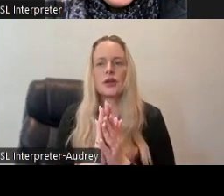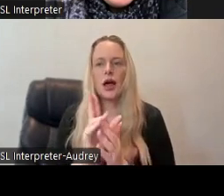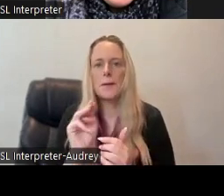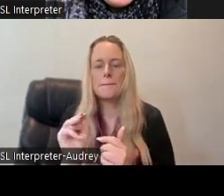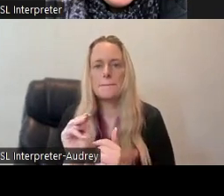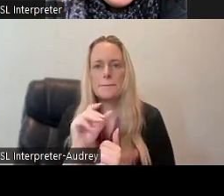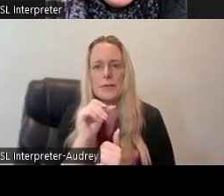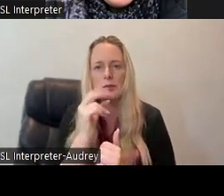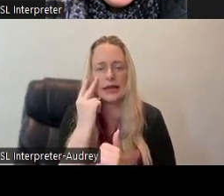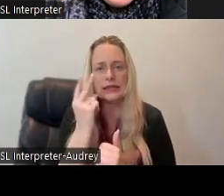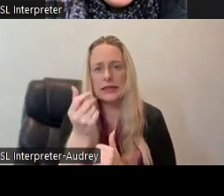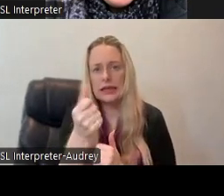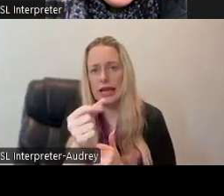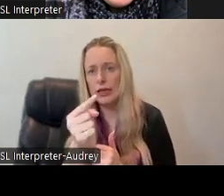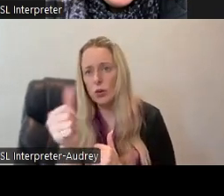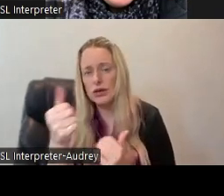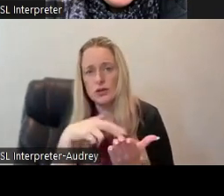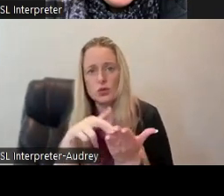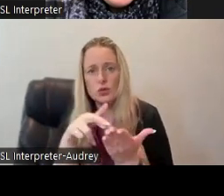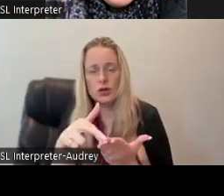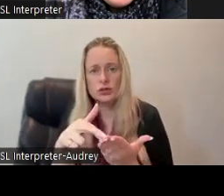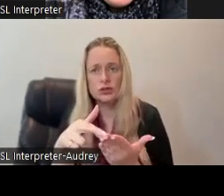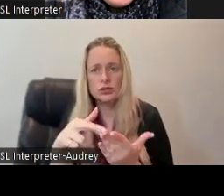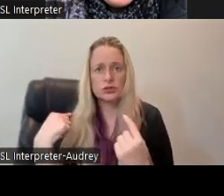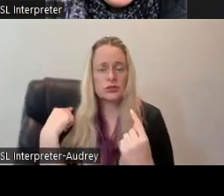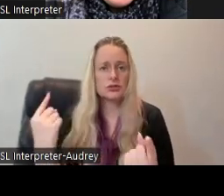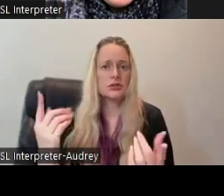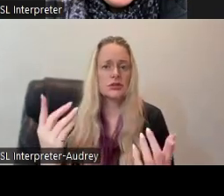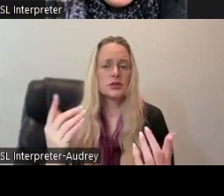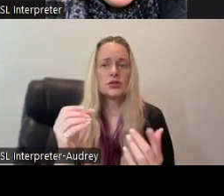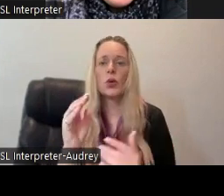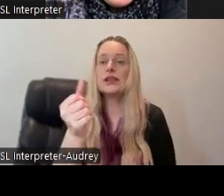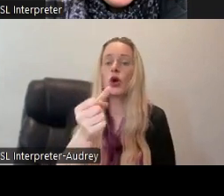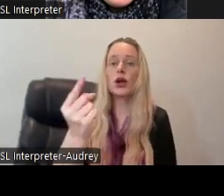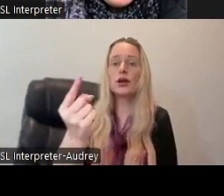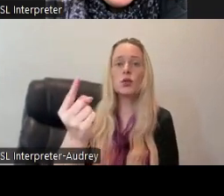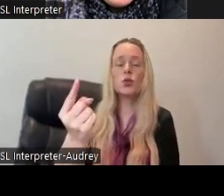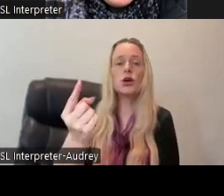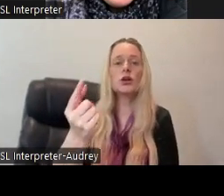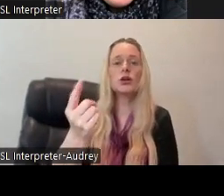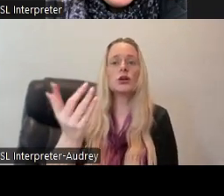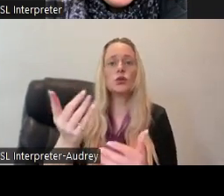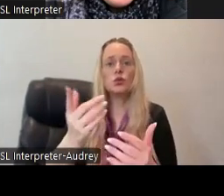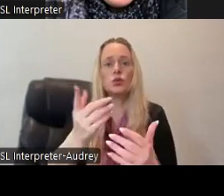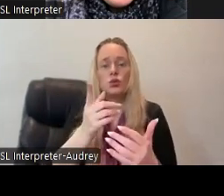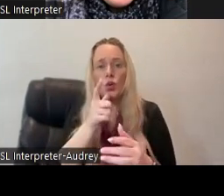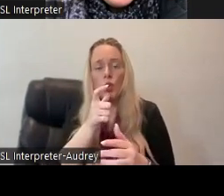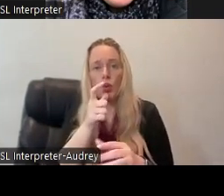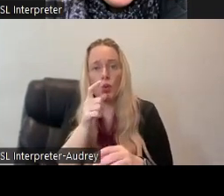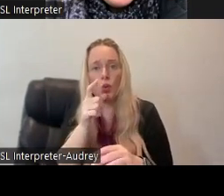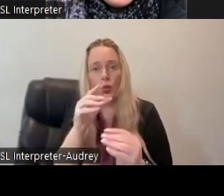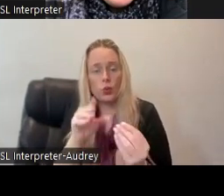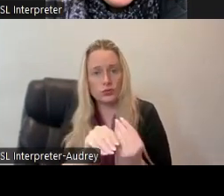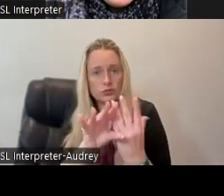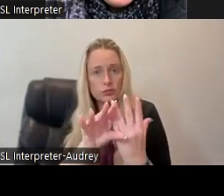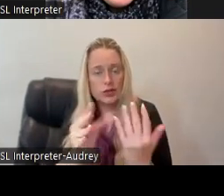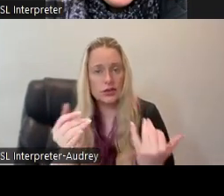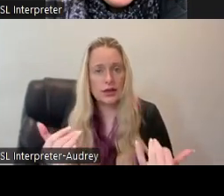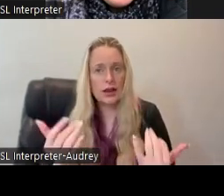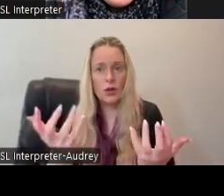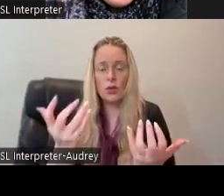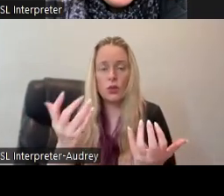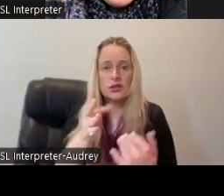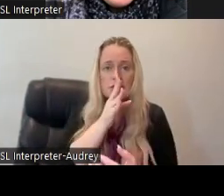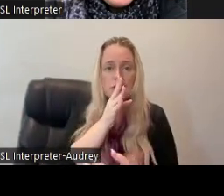I'm not seeing anybody else registered at this time. Is there anyone that's on the call right now that would like to